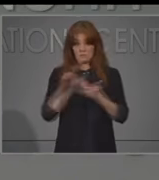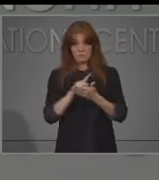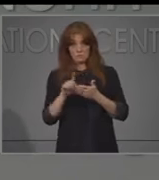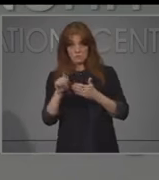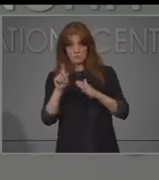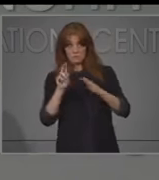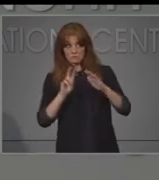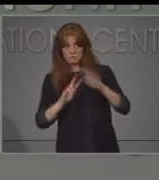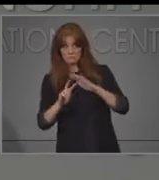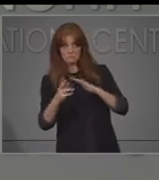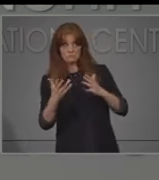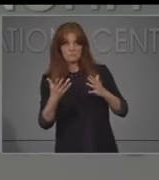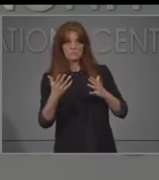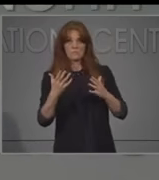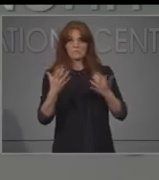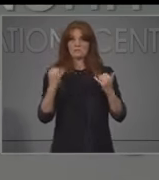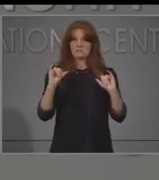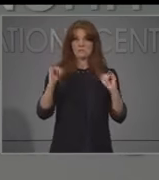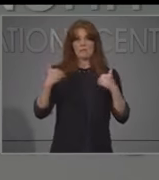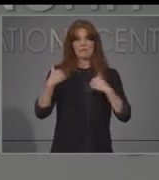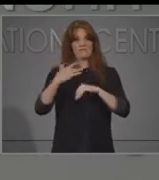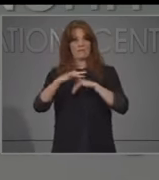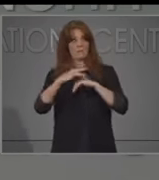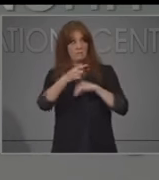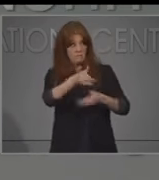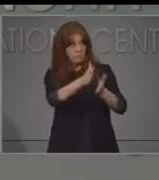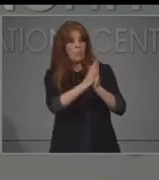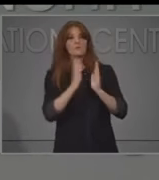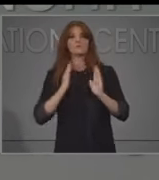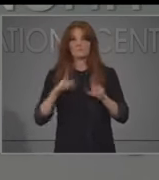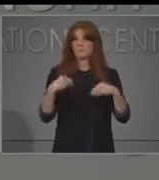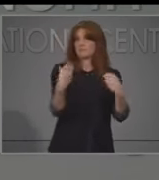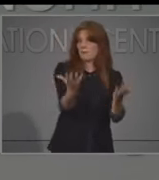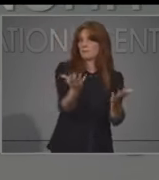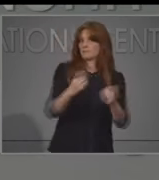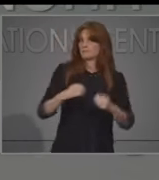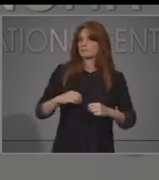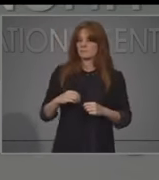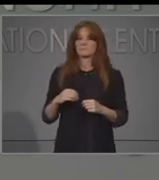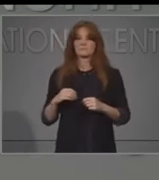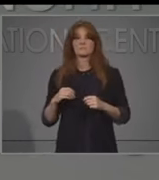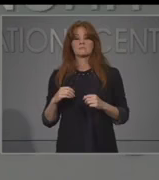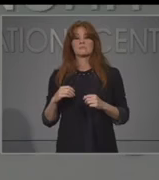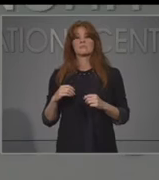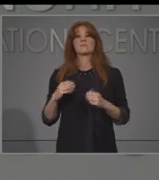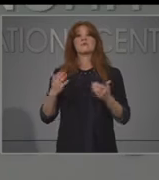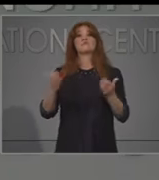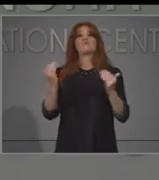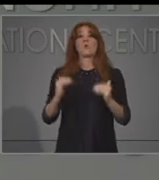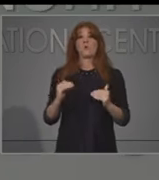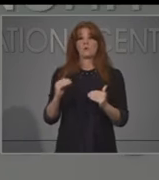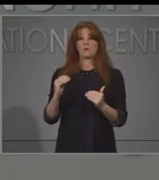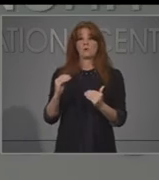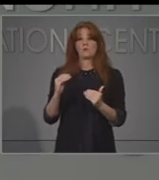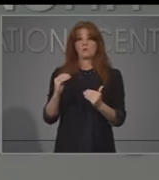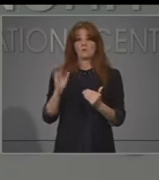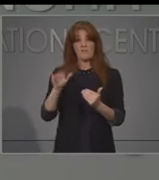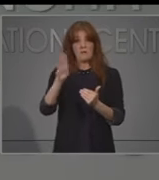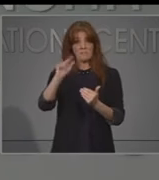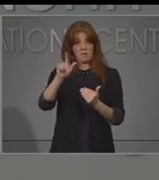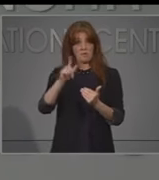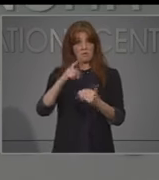those sources will continue to be provided. As for the legislation that I have in front of me, you just heard